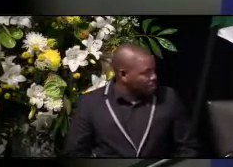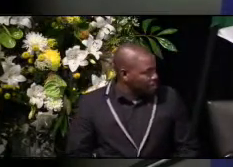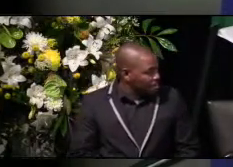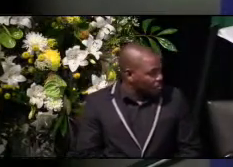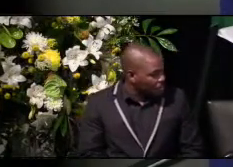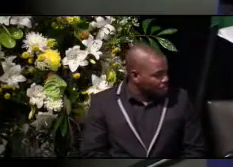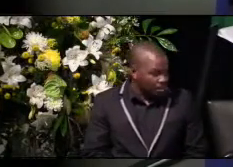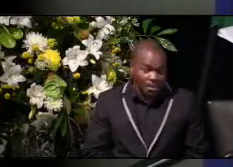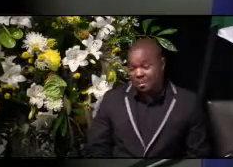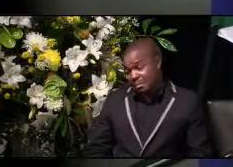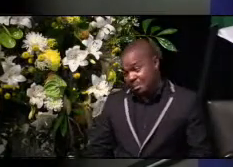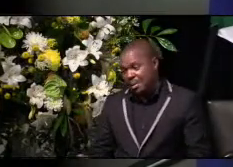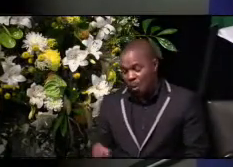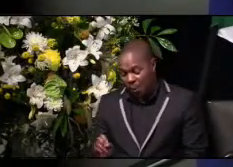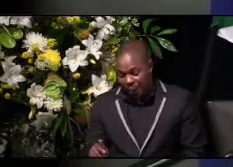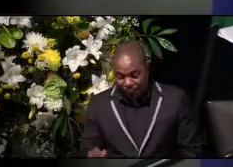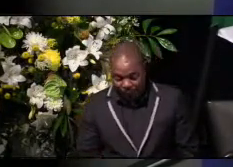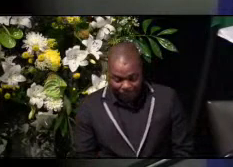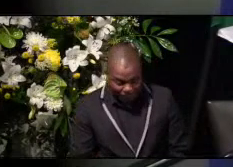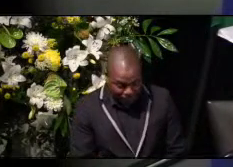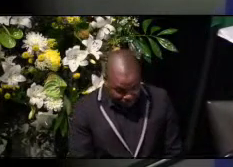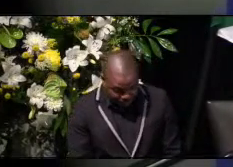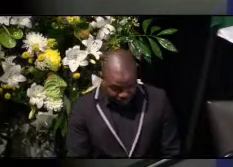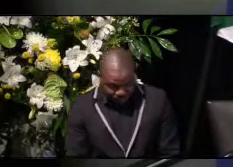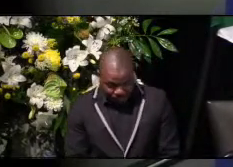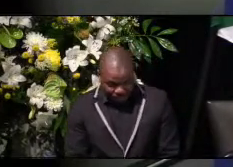will even do it okay let me okay